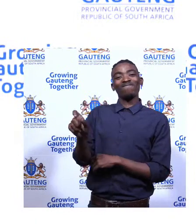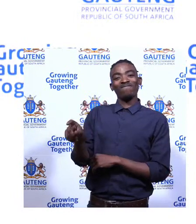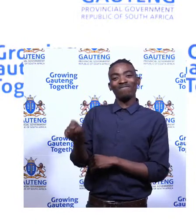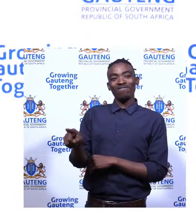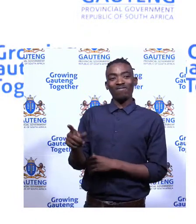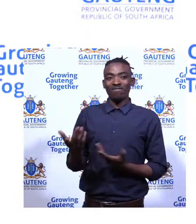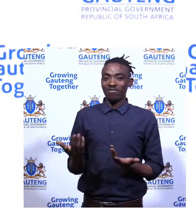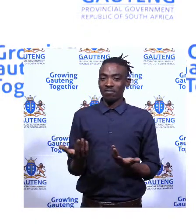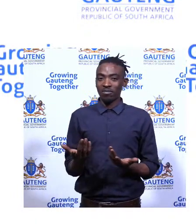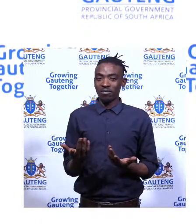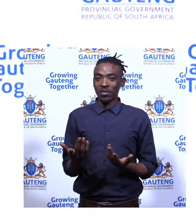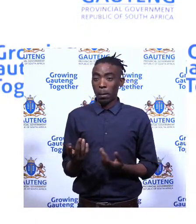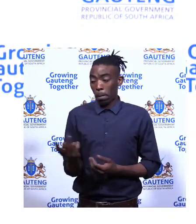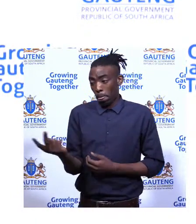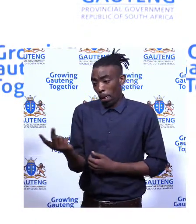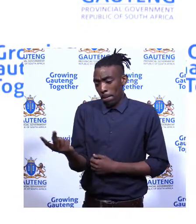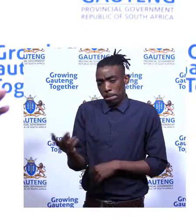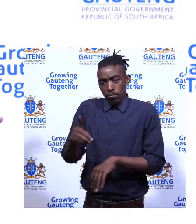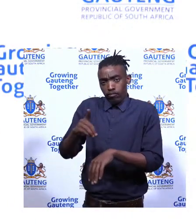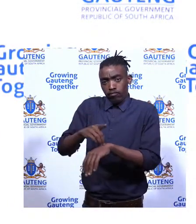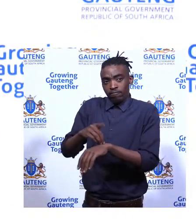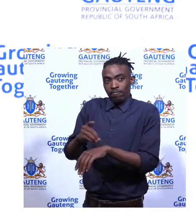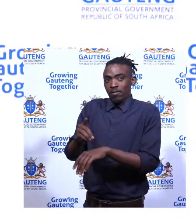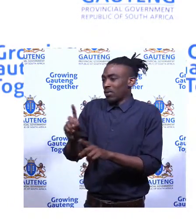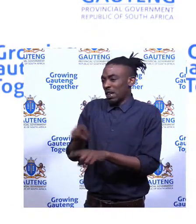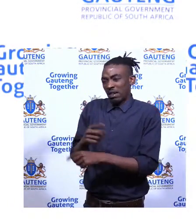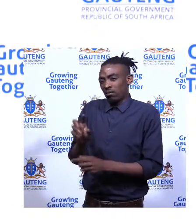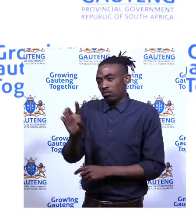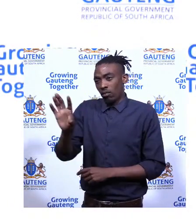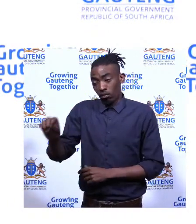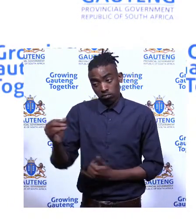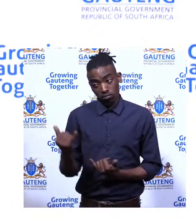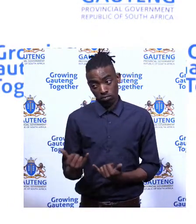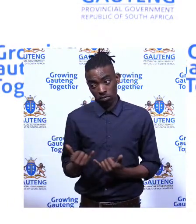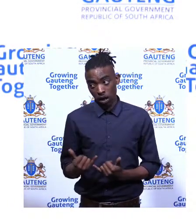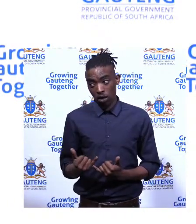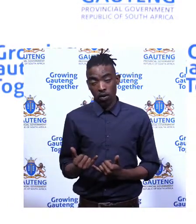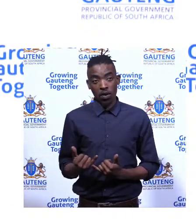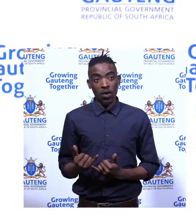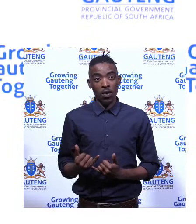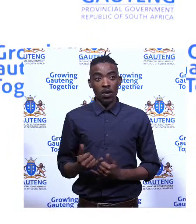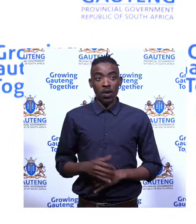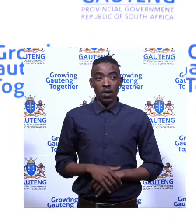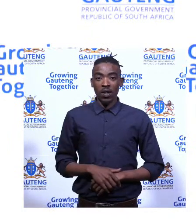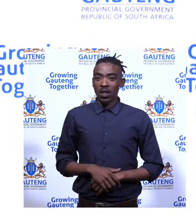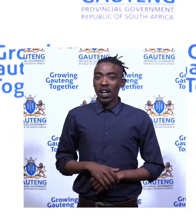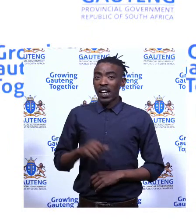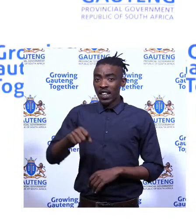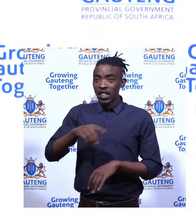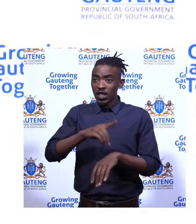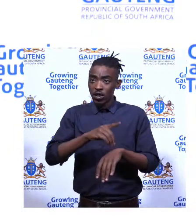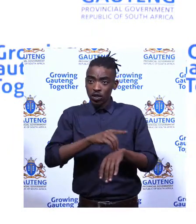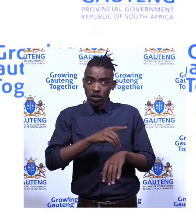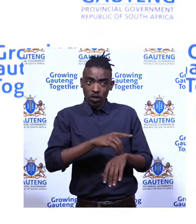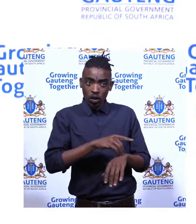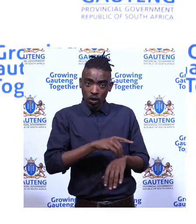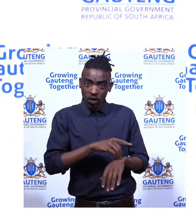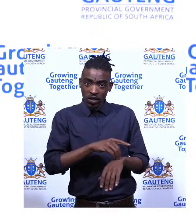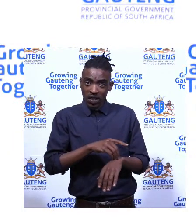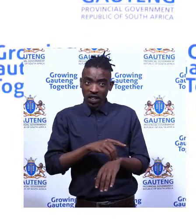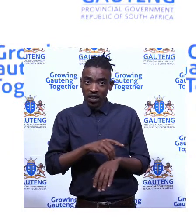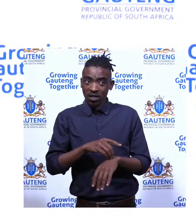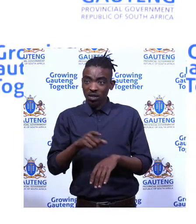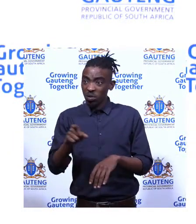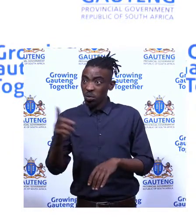Prof. Laurel and Prof. Mlaus, I don't want to ask you. We had Prof. Muheng here, who